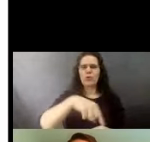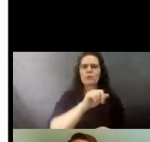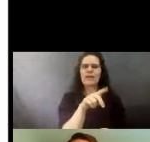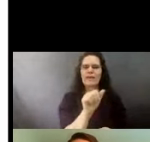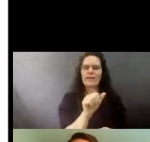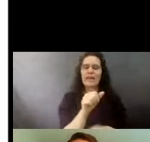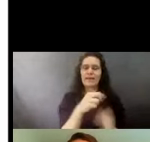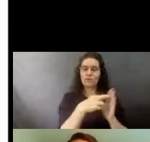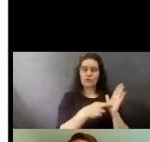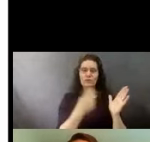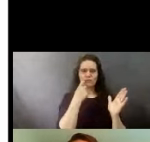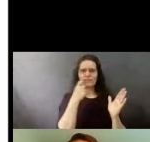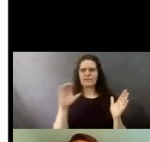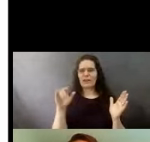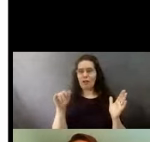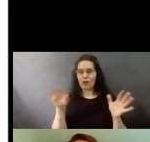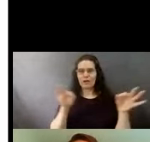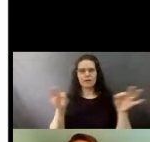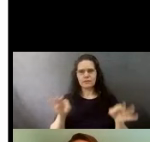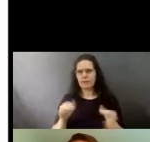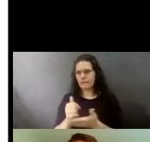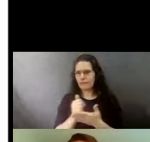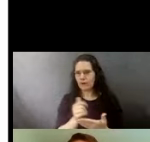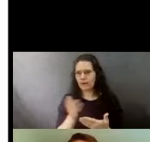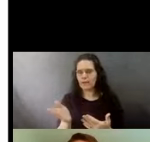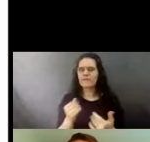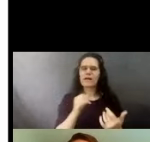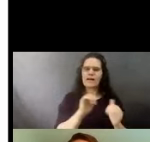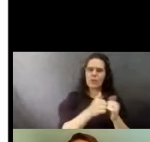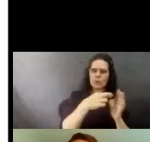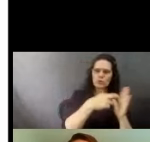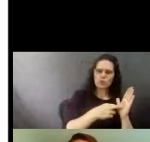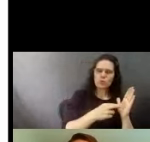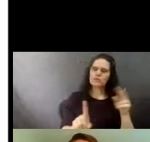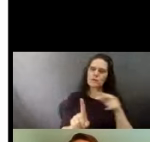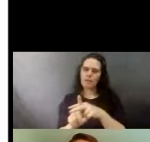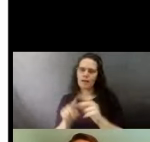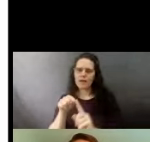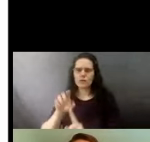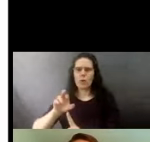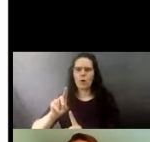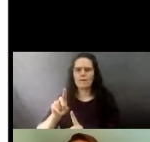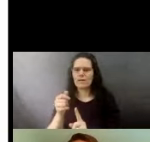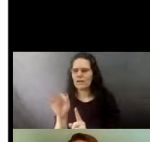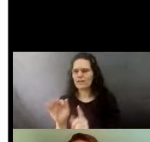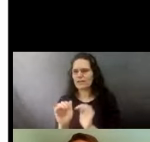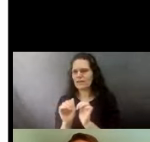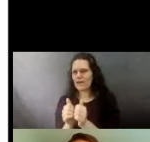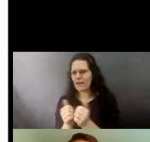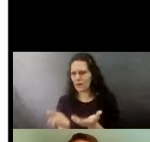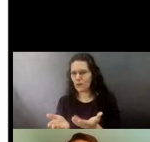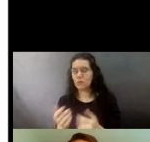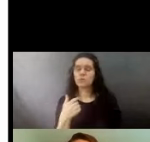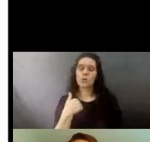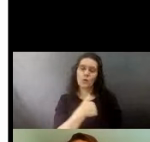Claudia went over so nicely to the context of COVID-19. This is something that we as advocates have been thinking